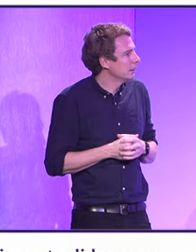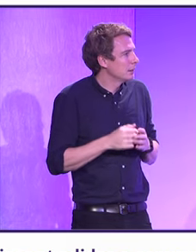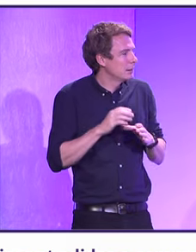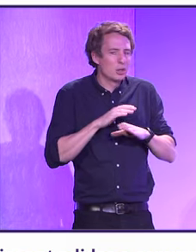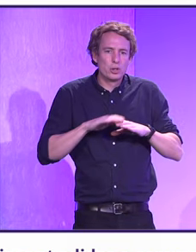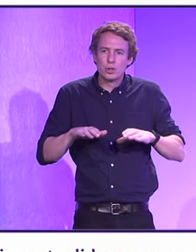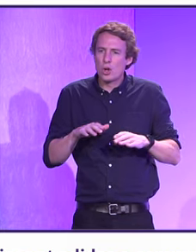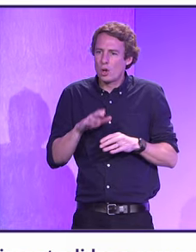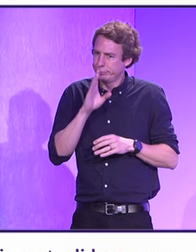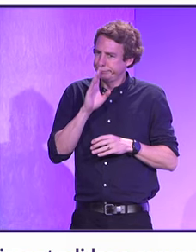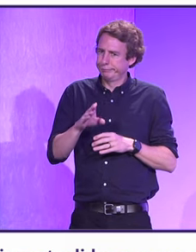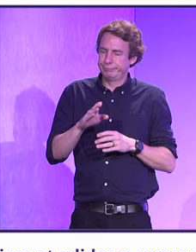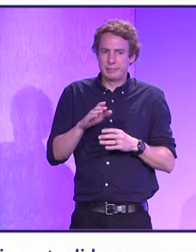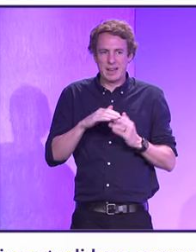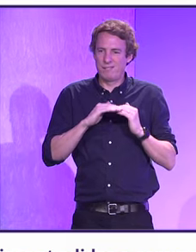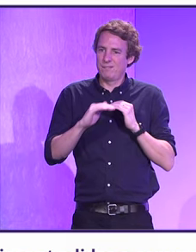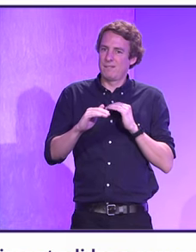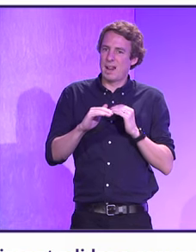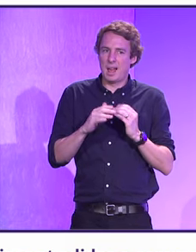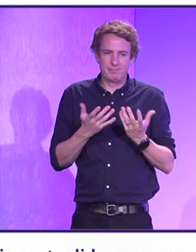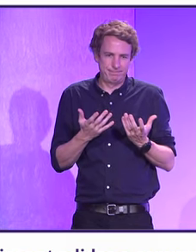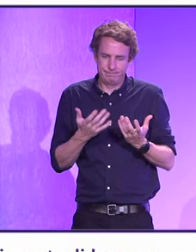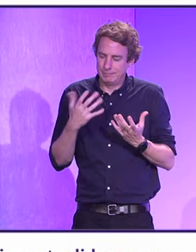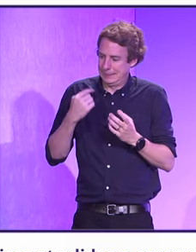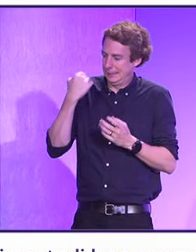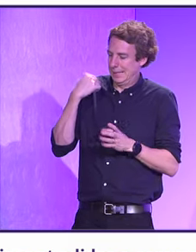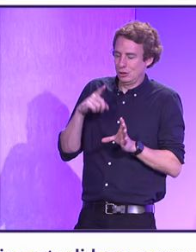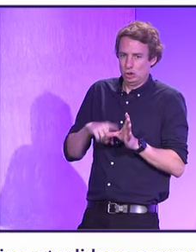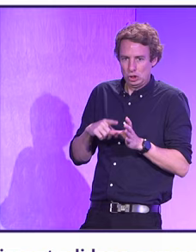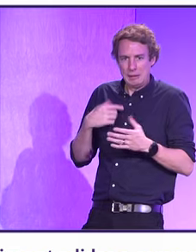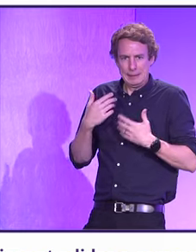was not completely flat right from the beginning since we started in the last year.